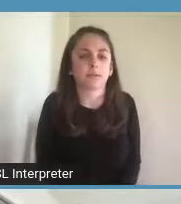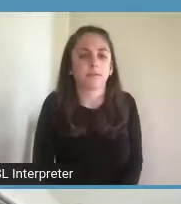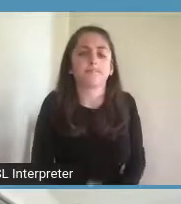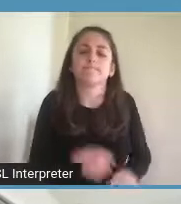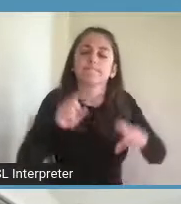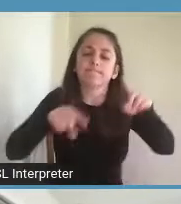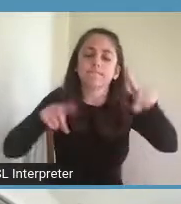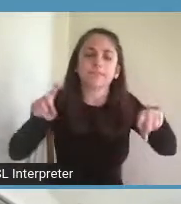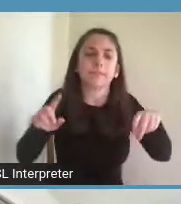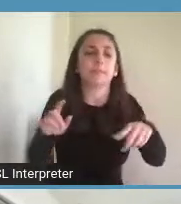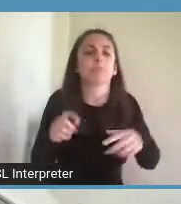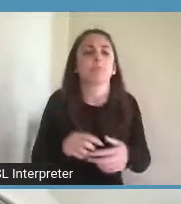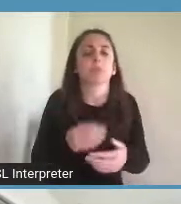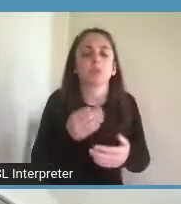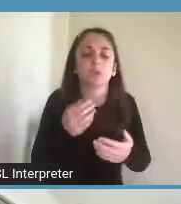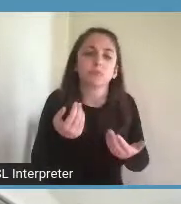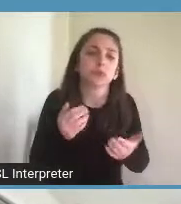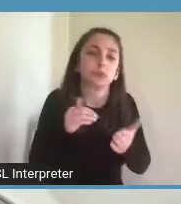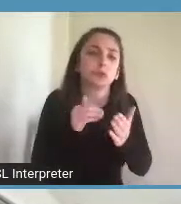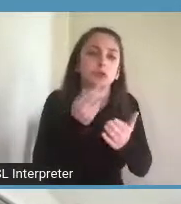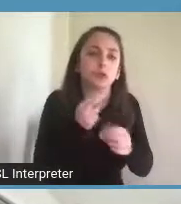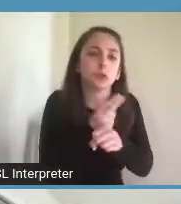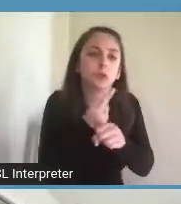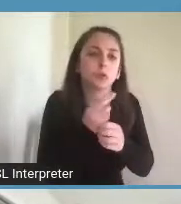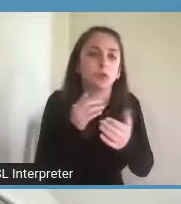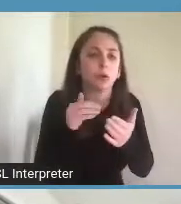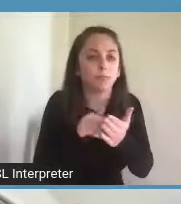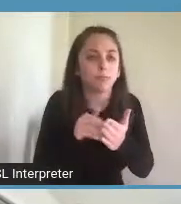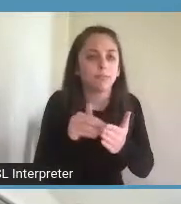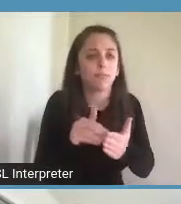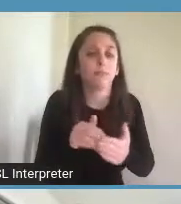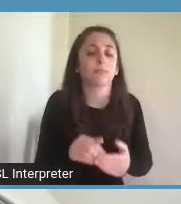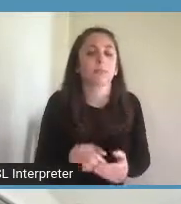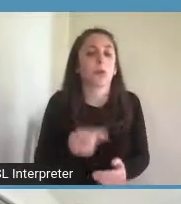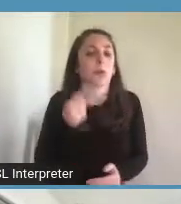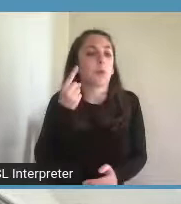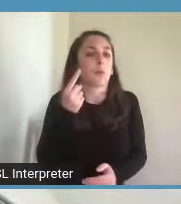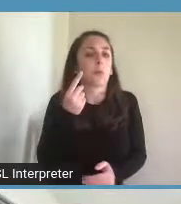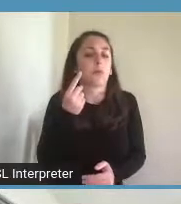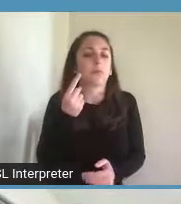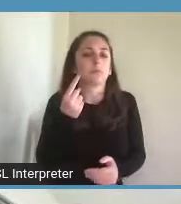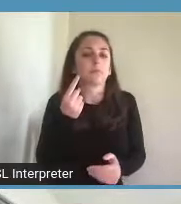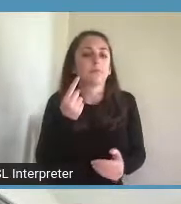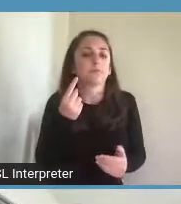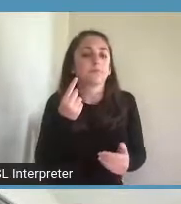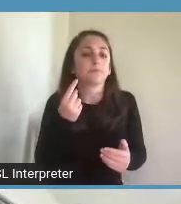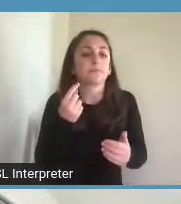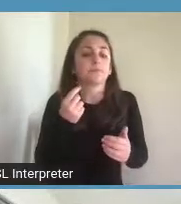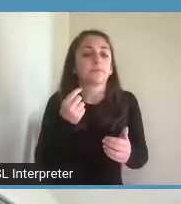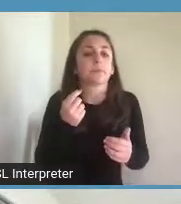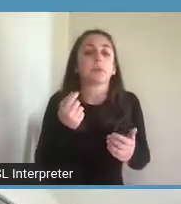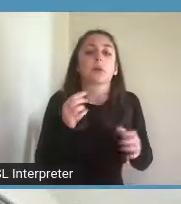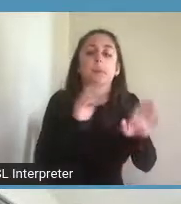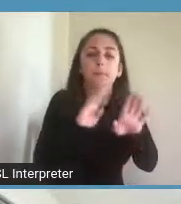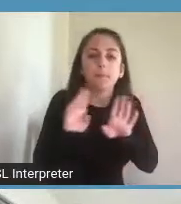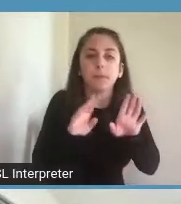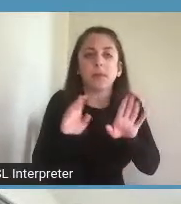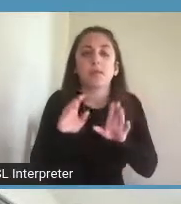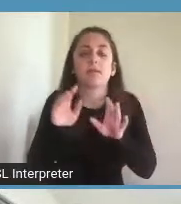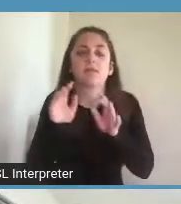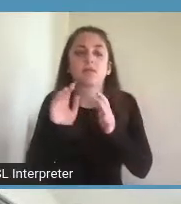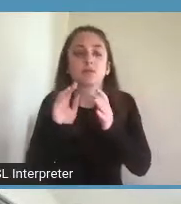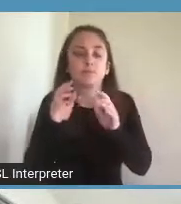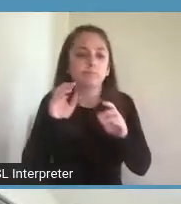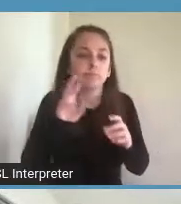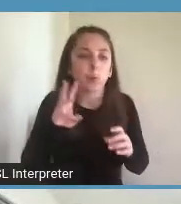used. So one of the things that I look at here, and how to get to this is behavior, site search, search terms.